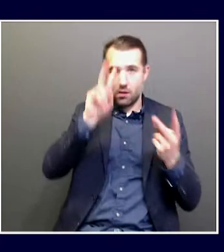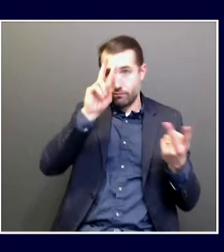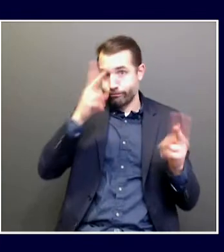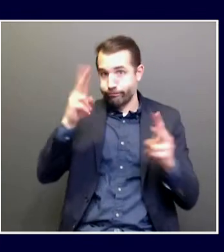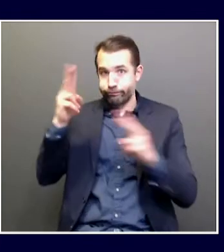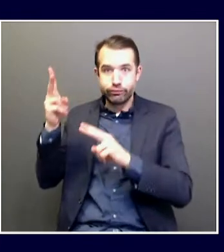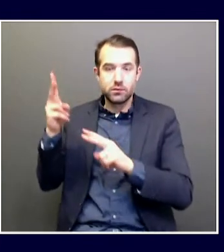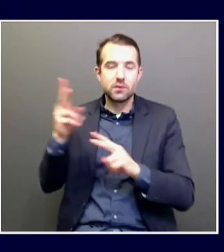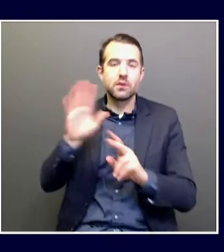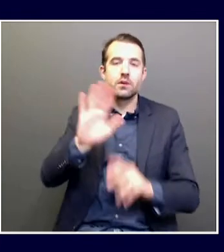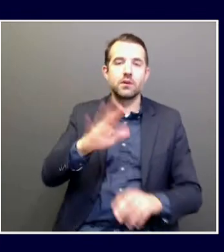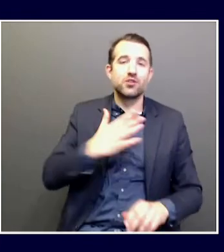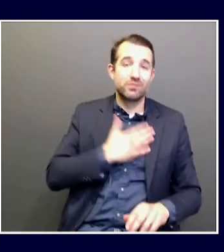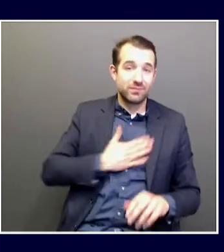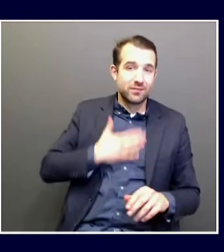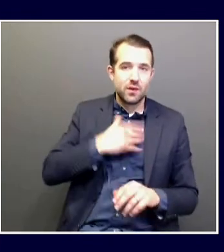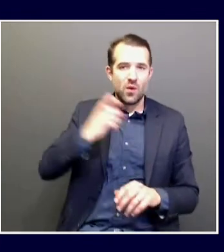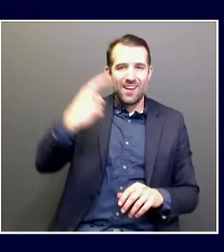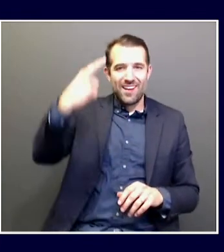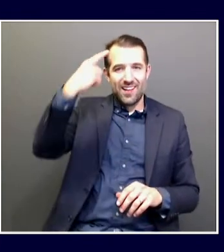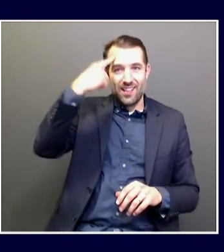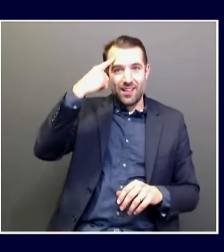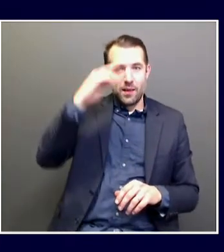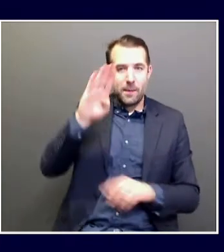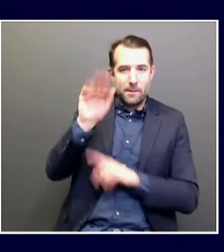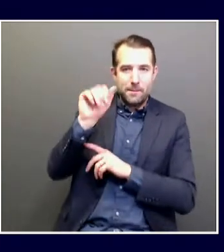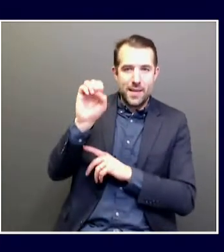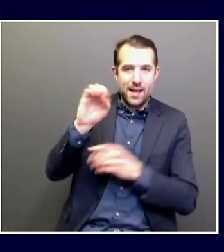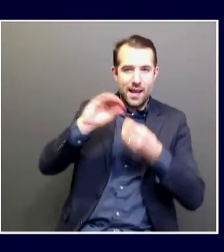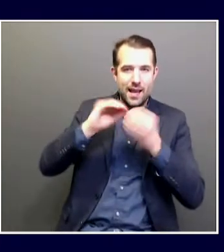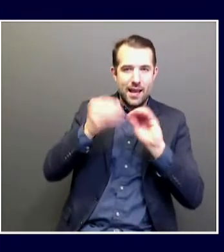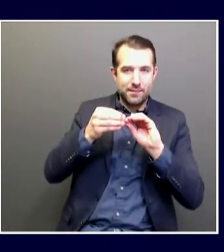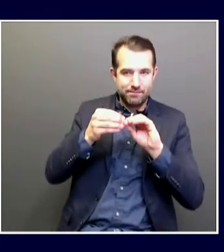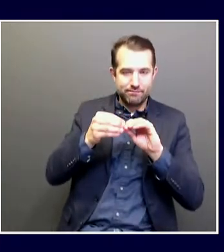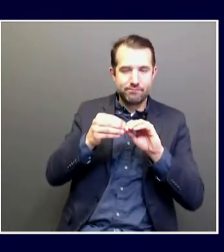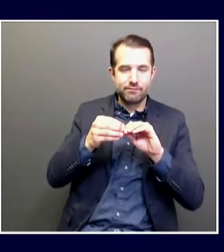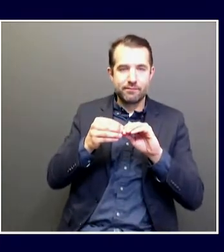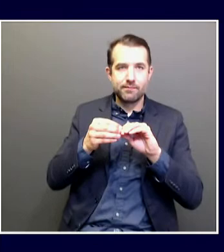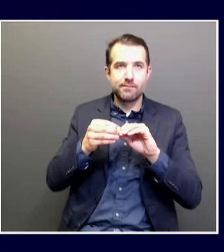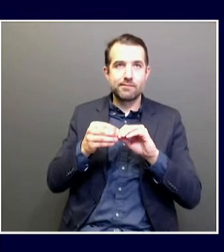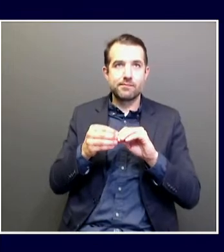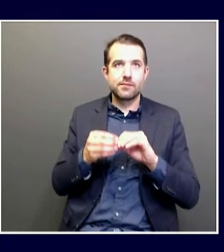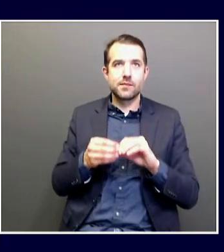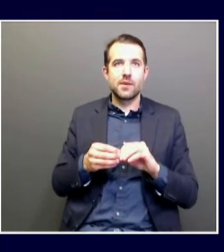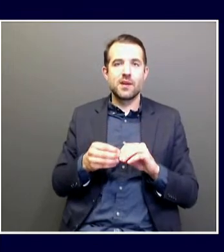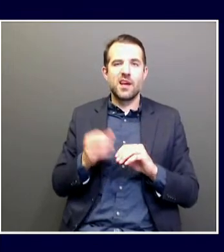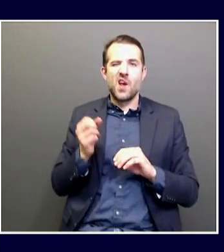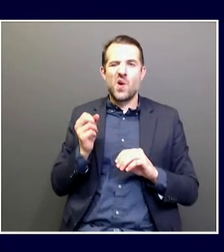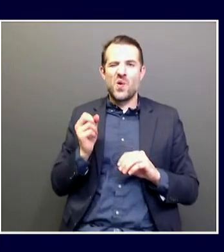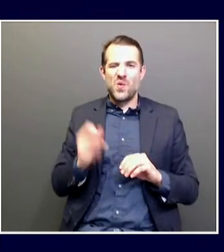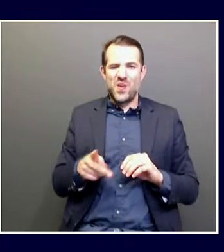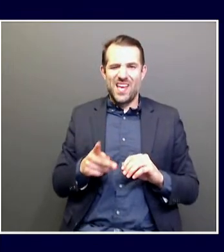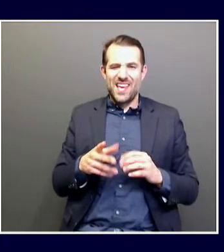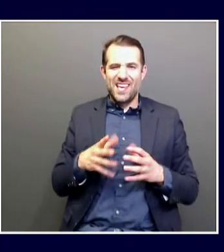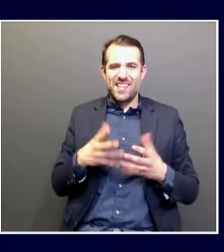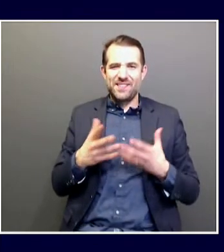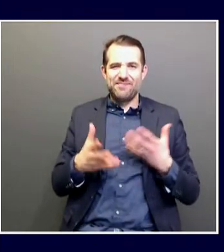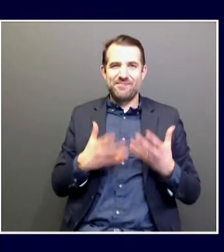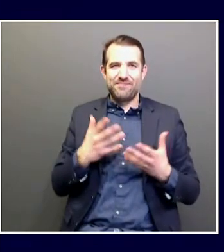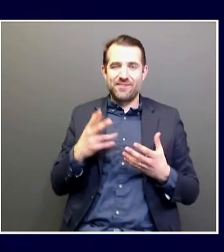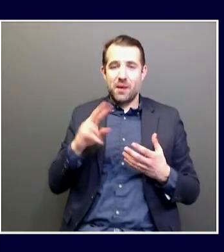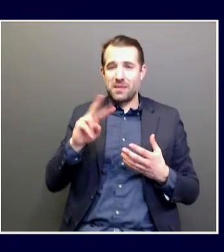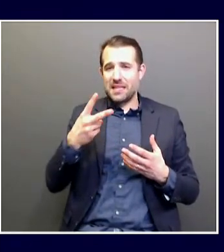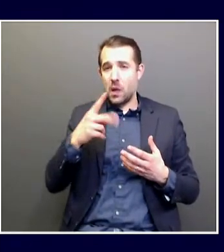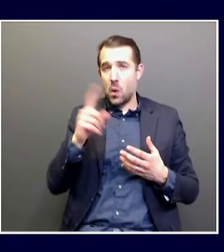rate. Right. Okay. Second question, in terms of the ambulances from the federal